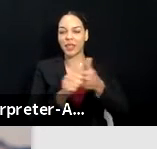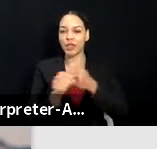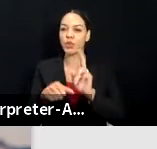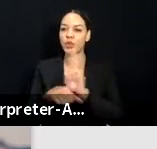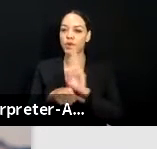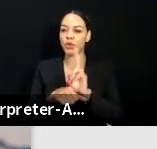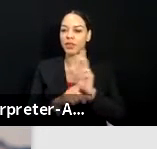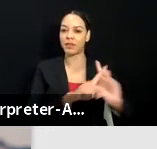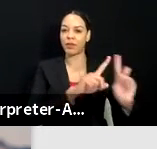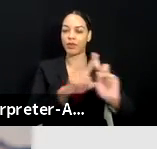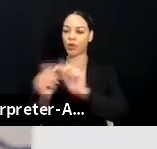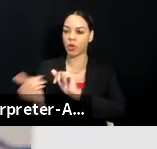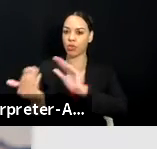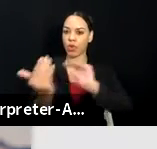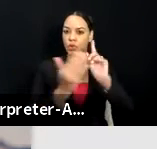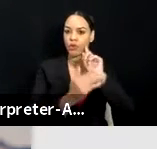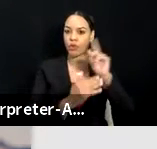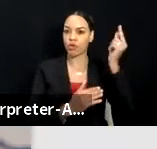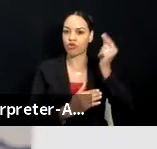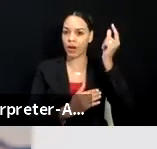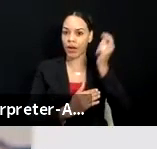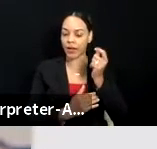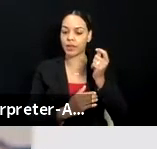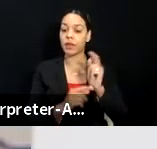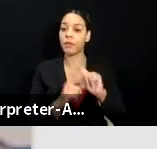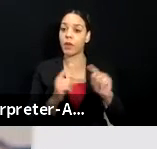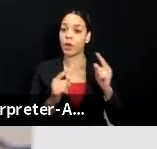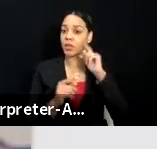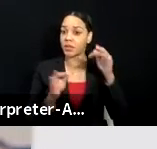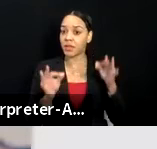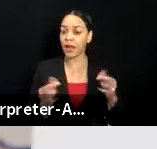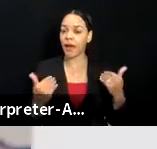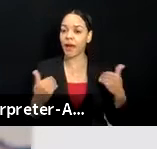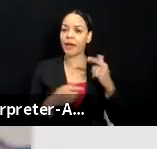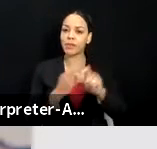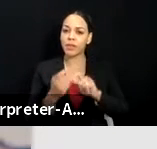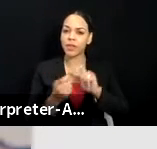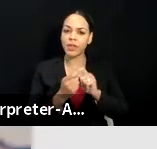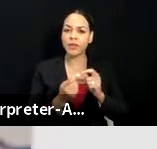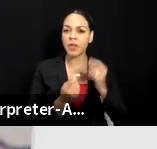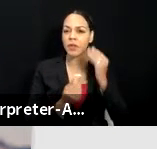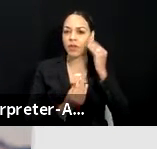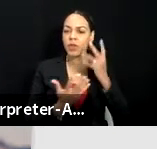we did decide that there was certain data that we wanted to collect, and so